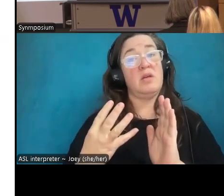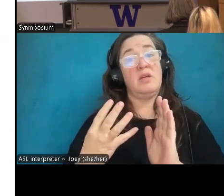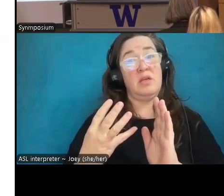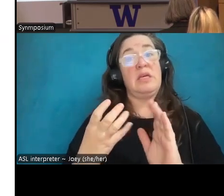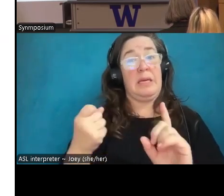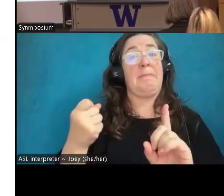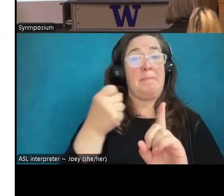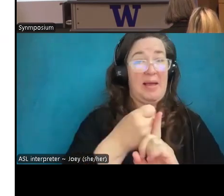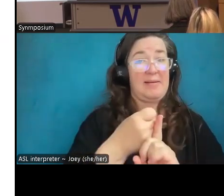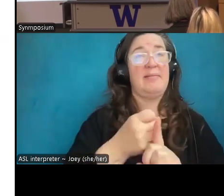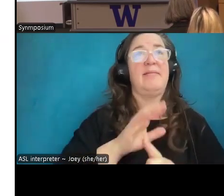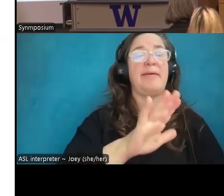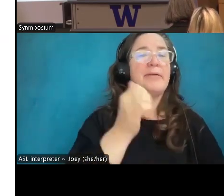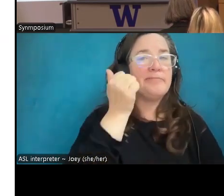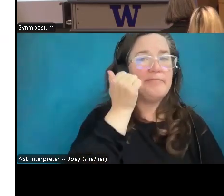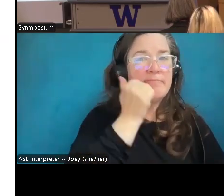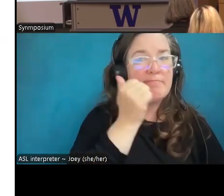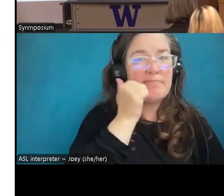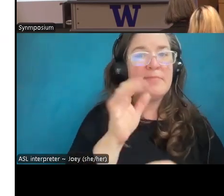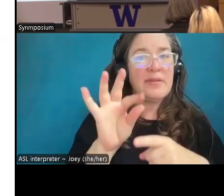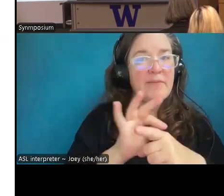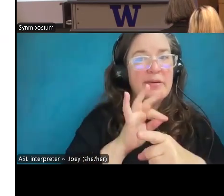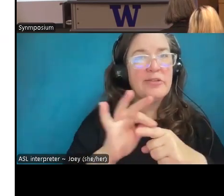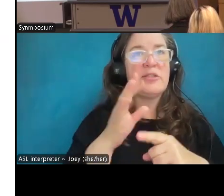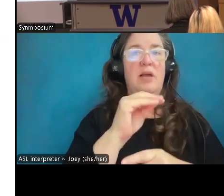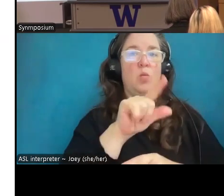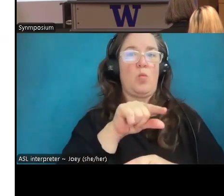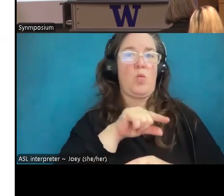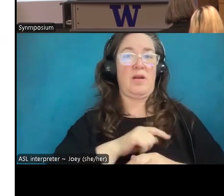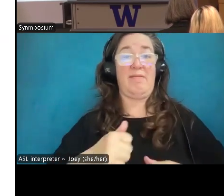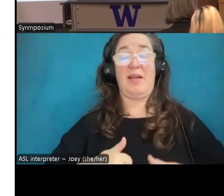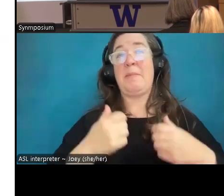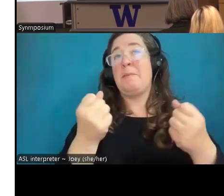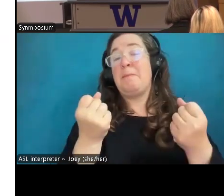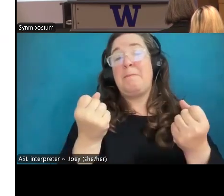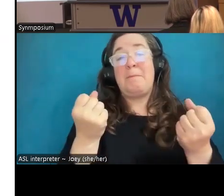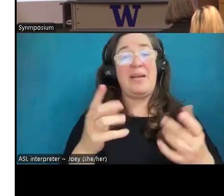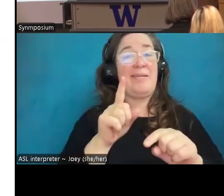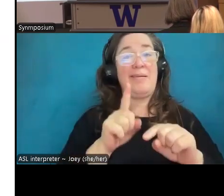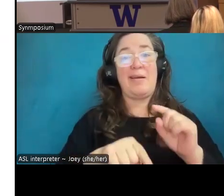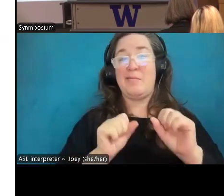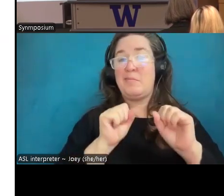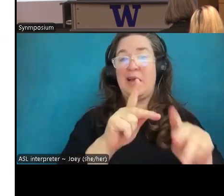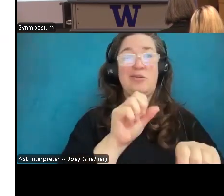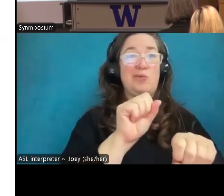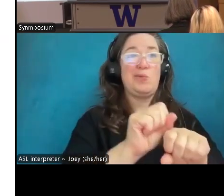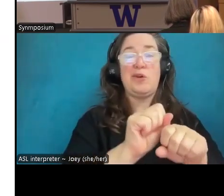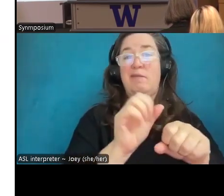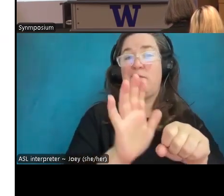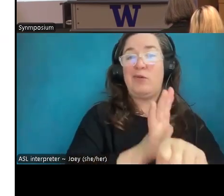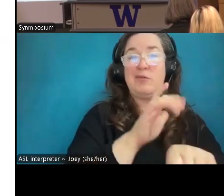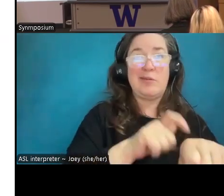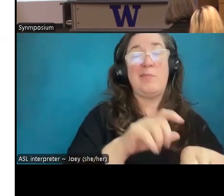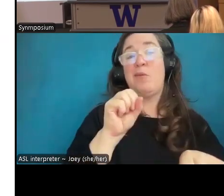quality of life. So many of these are unable to return to work at full hours or maybe unable to return to work at all. And again, this